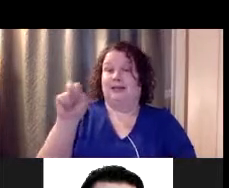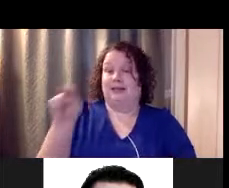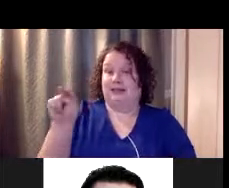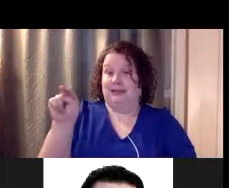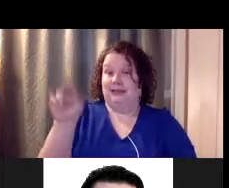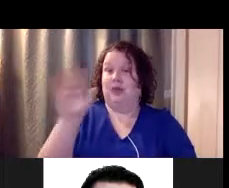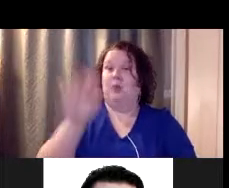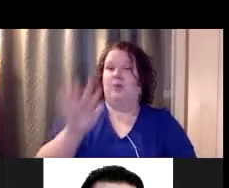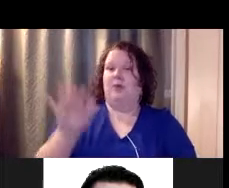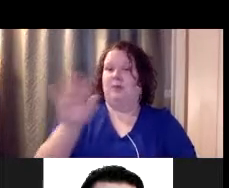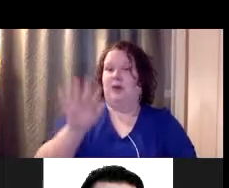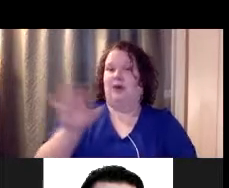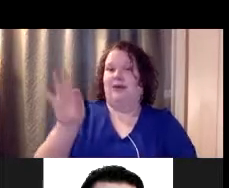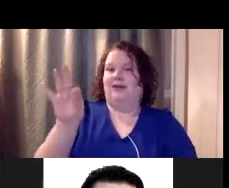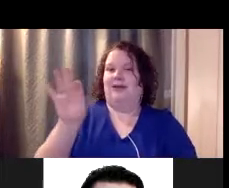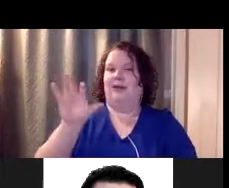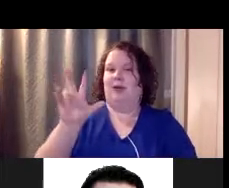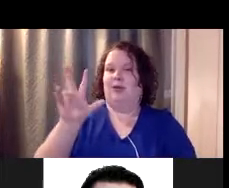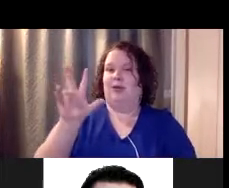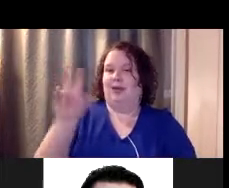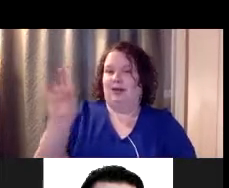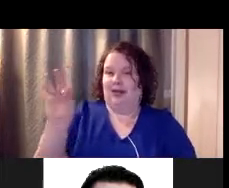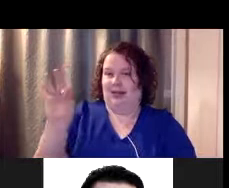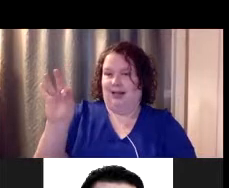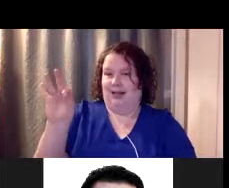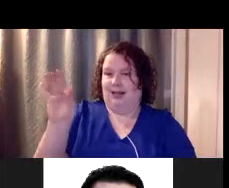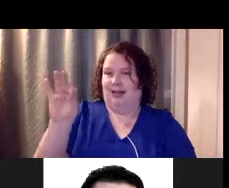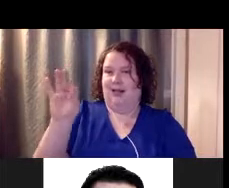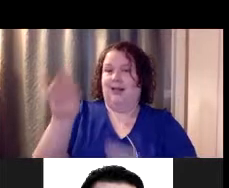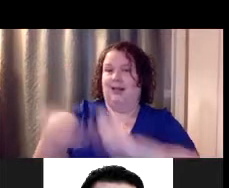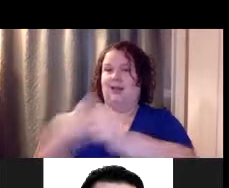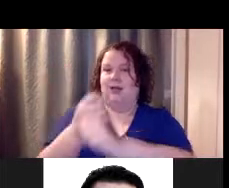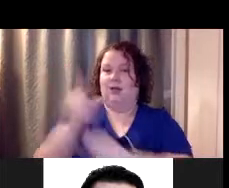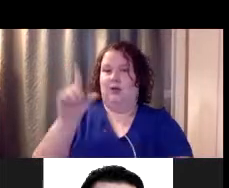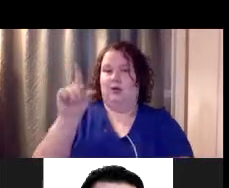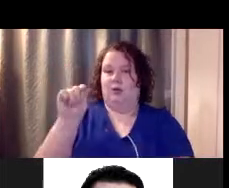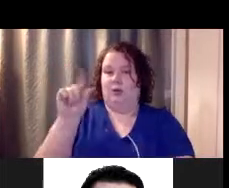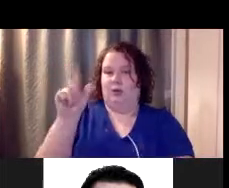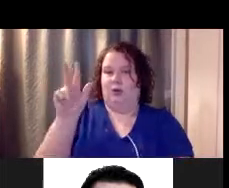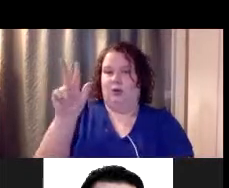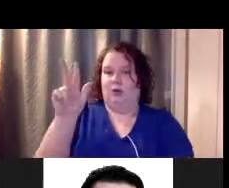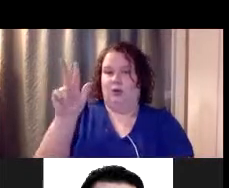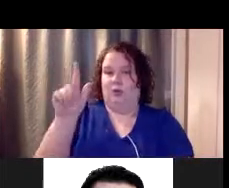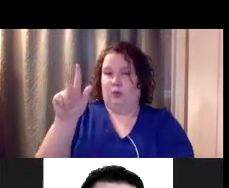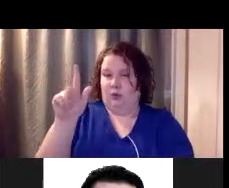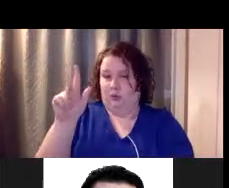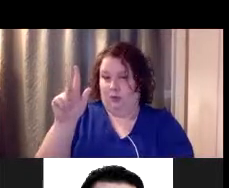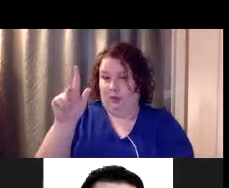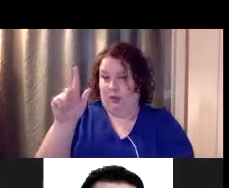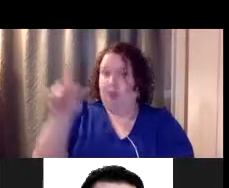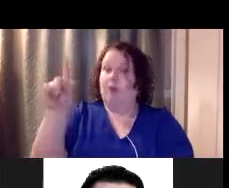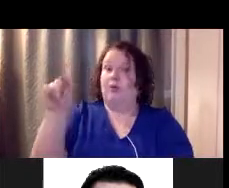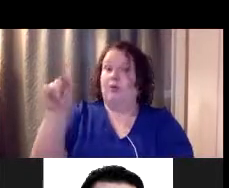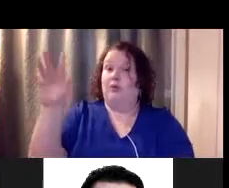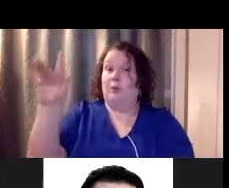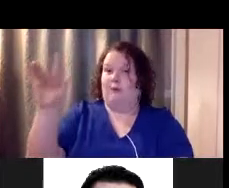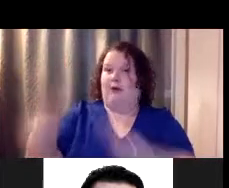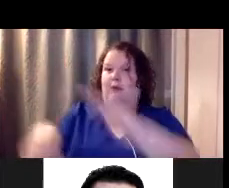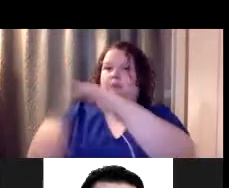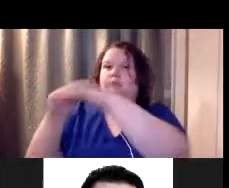in 2023. And then it levels off just under 900 in 2025. Your high